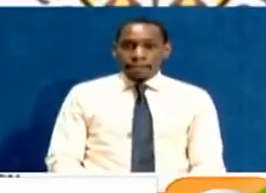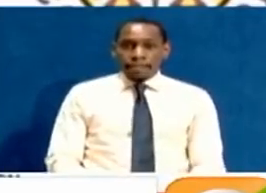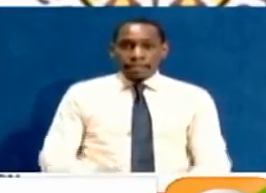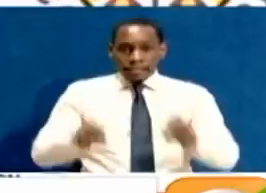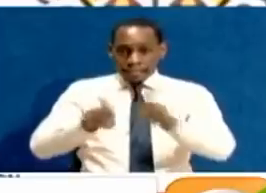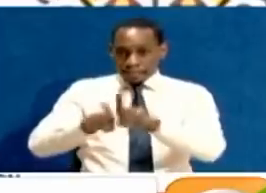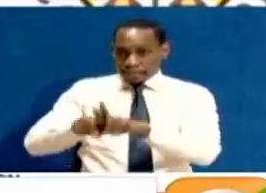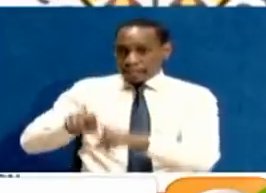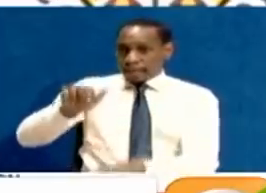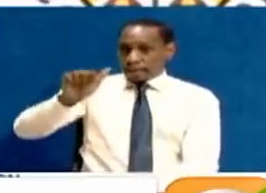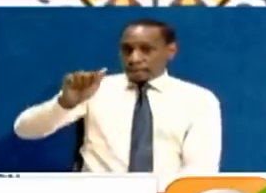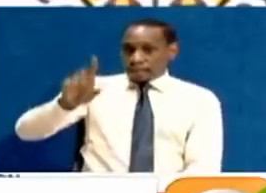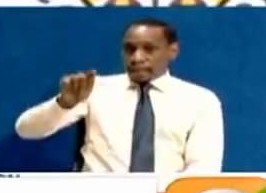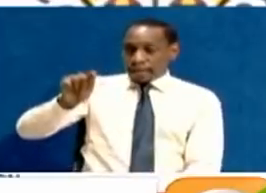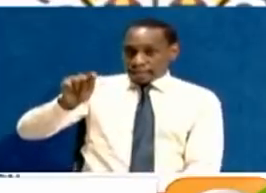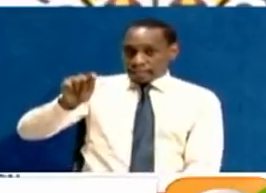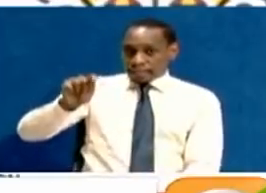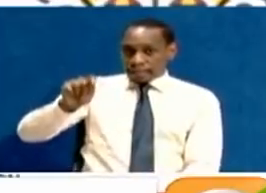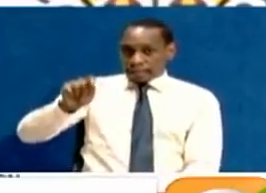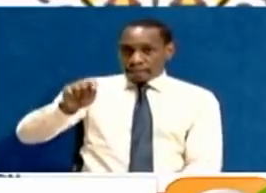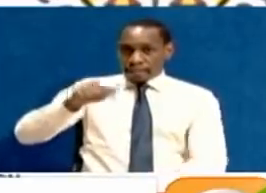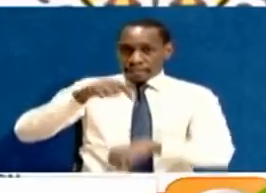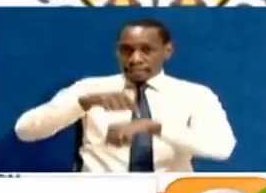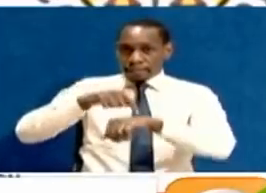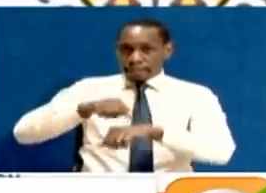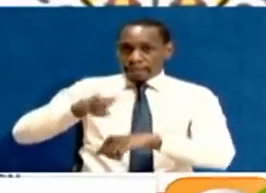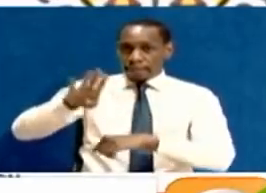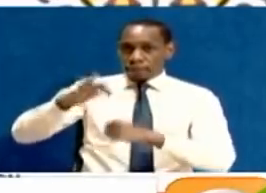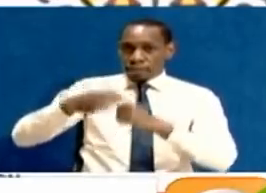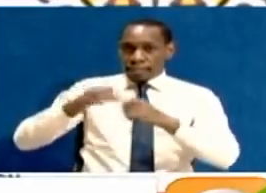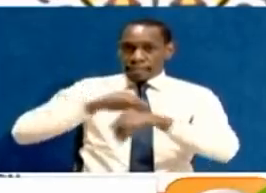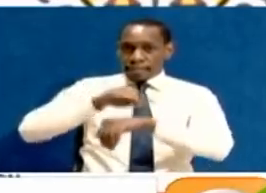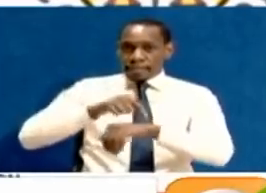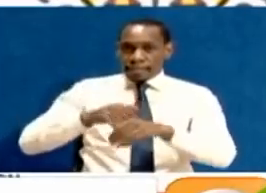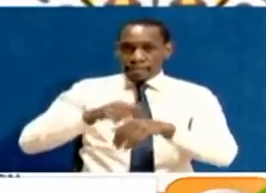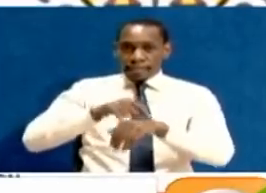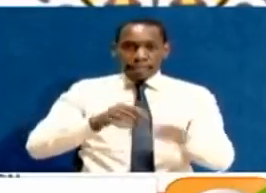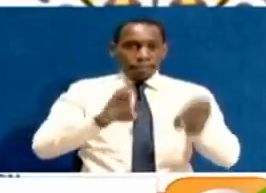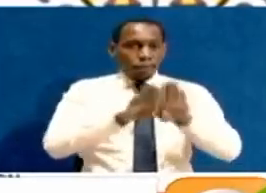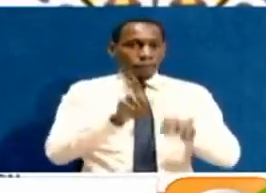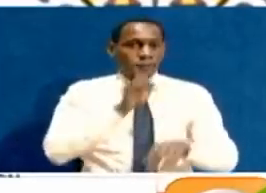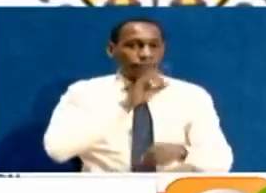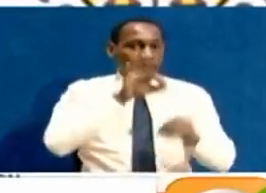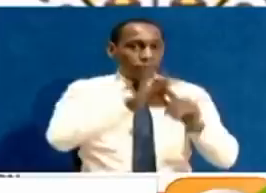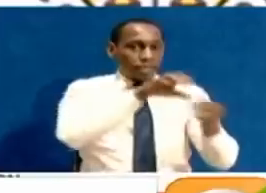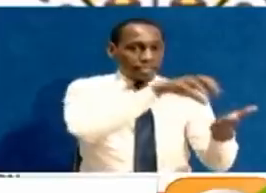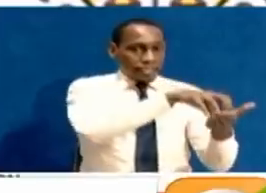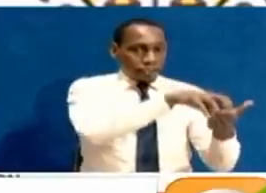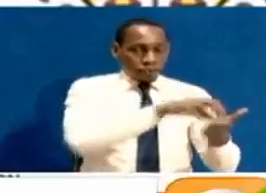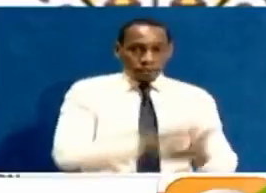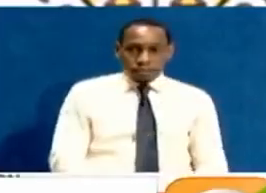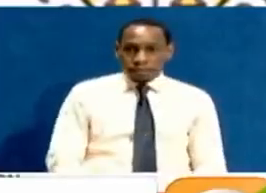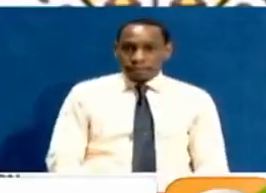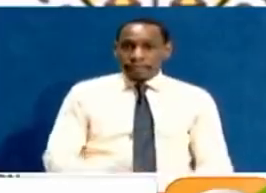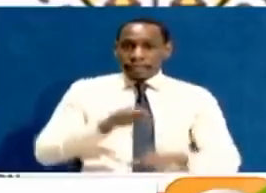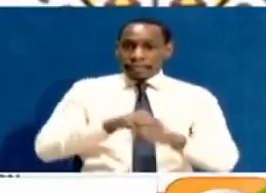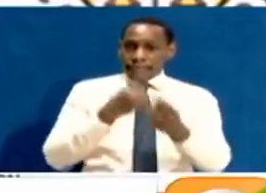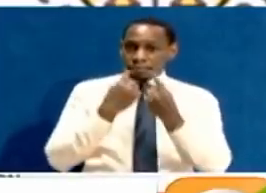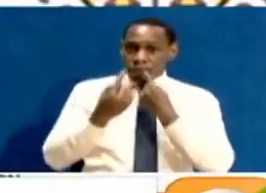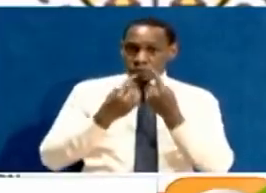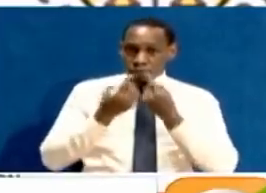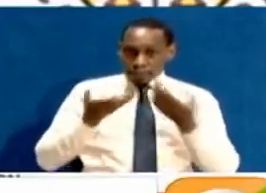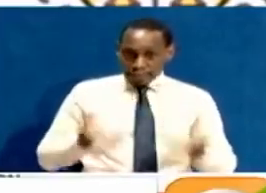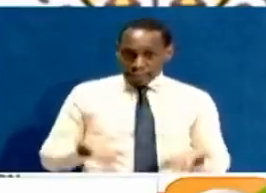the said act within 48 hours after closing of polls. As we speak